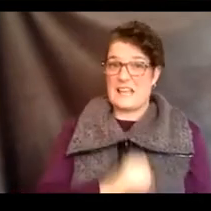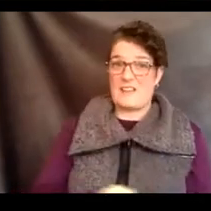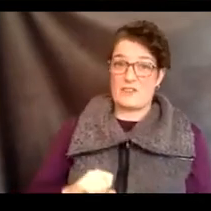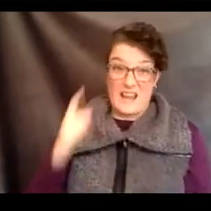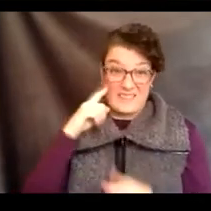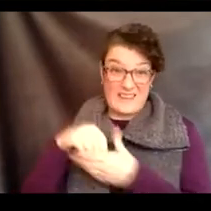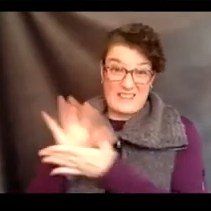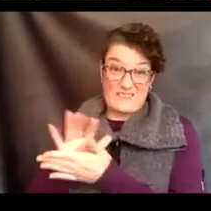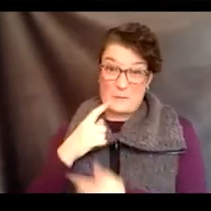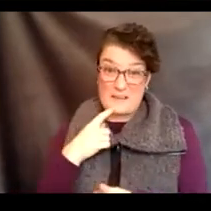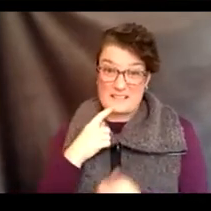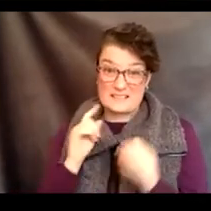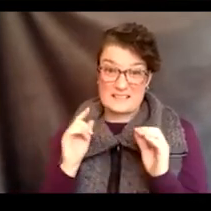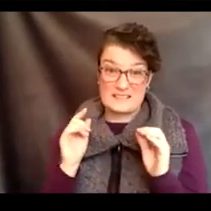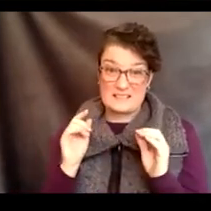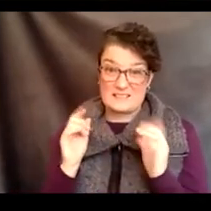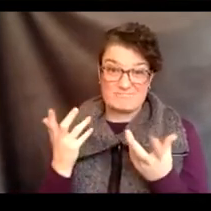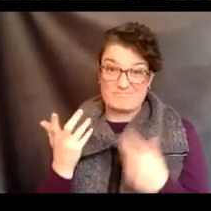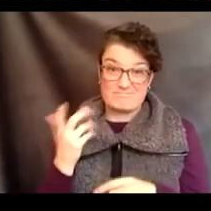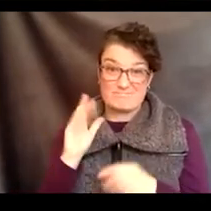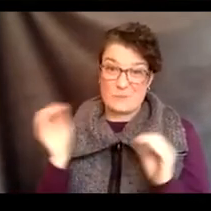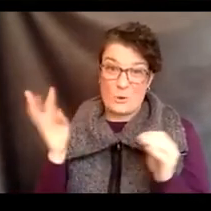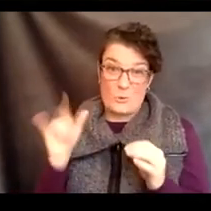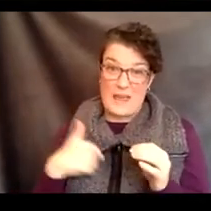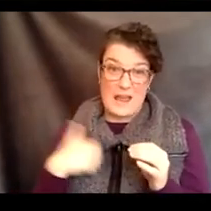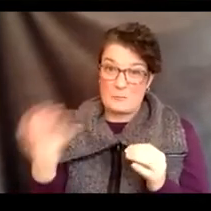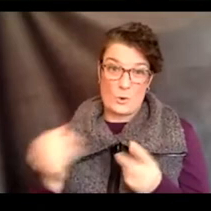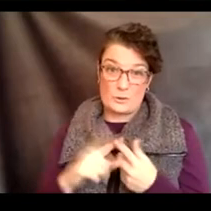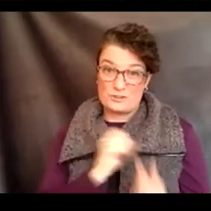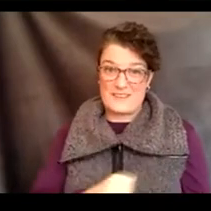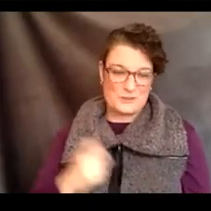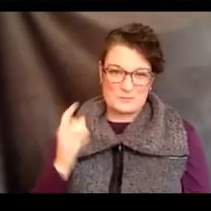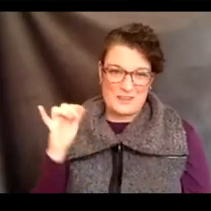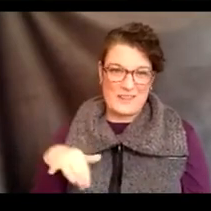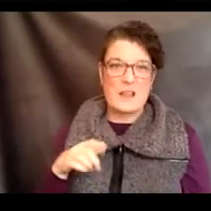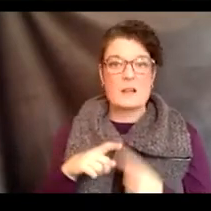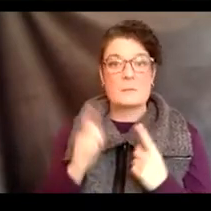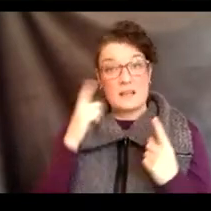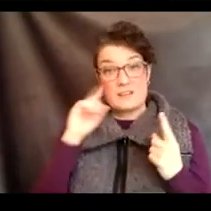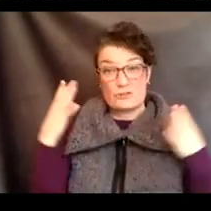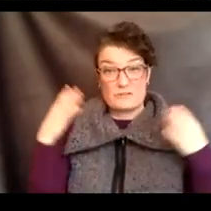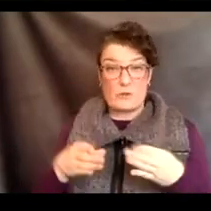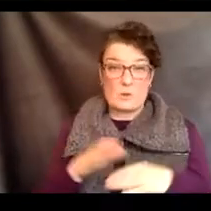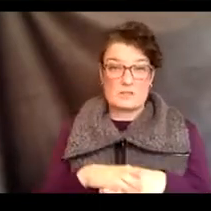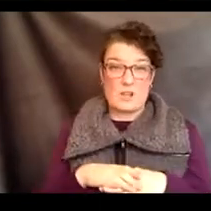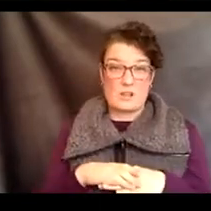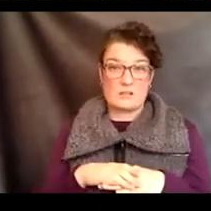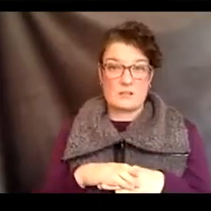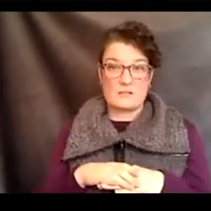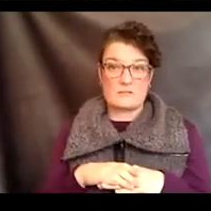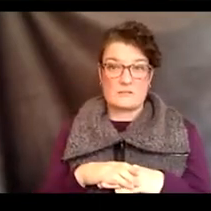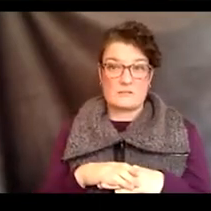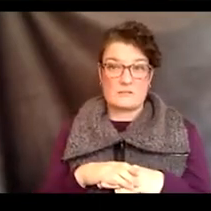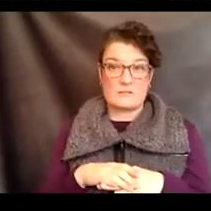the film, like, there's no way I'm going to Stanford or something like that. But just like, I guess focusing on fit was just like the way that I navigated the